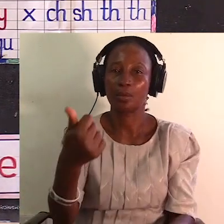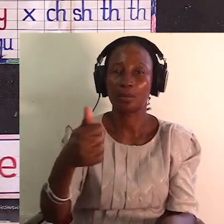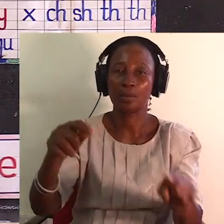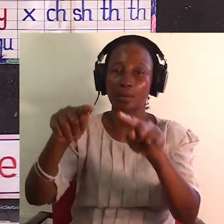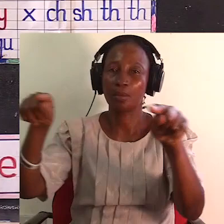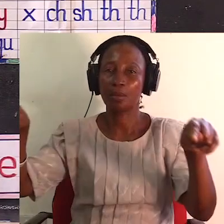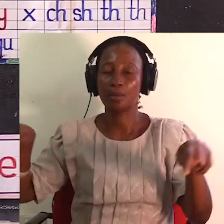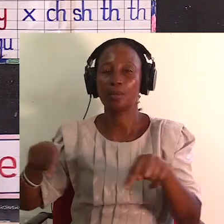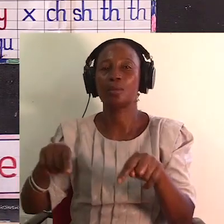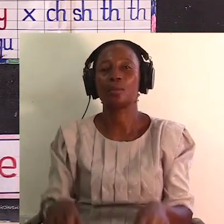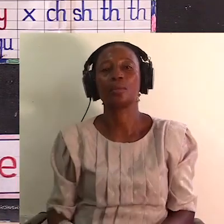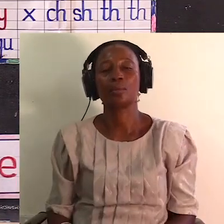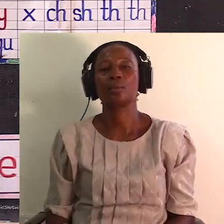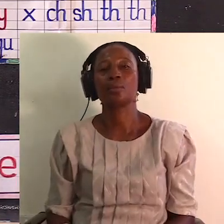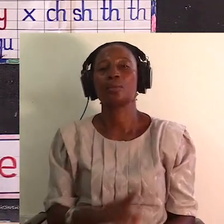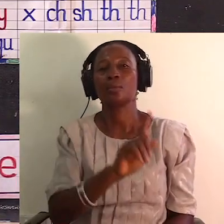Are we together?